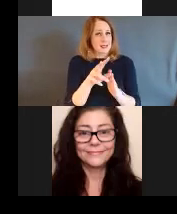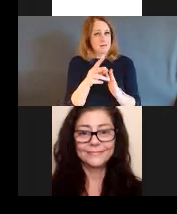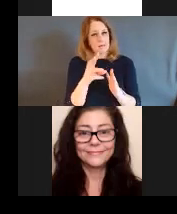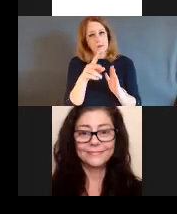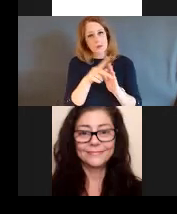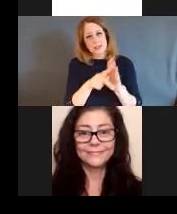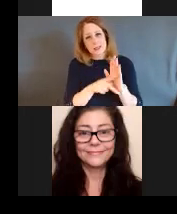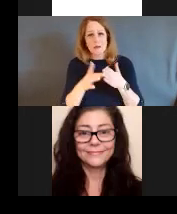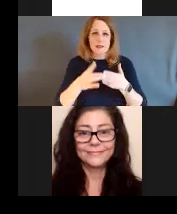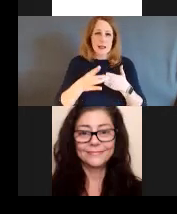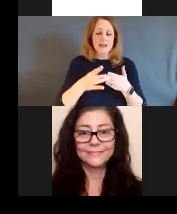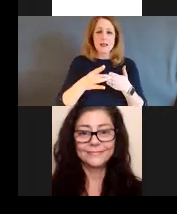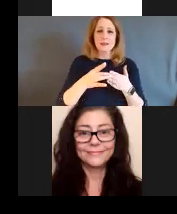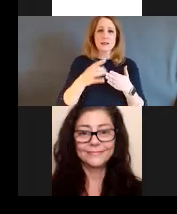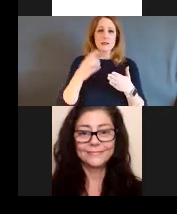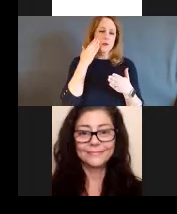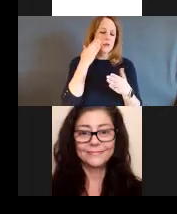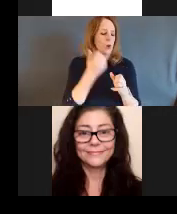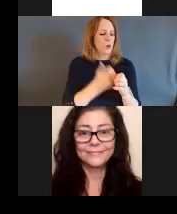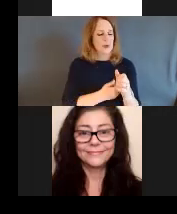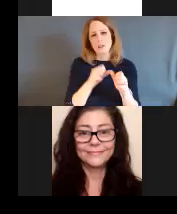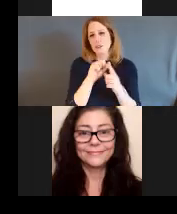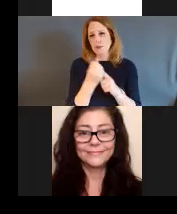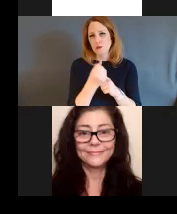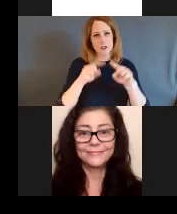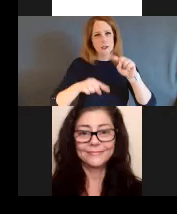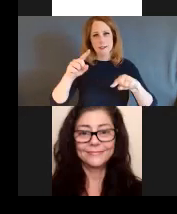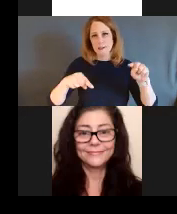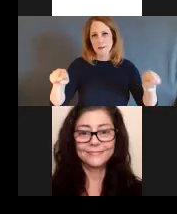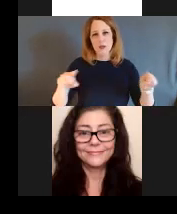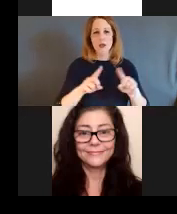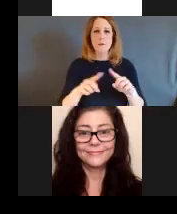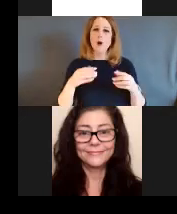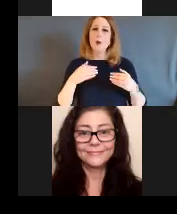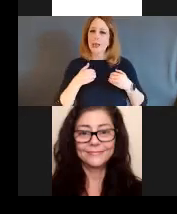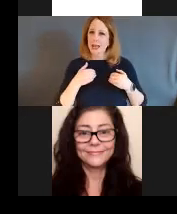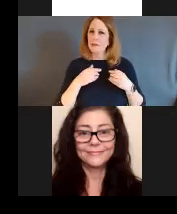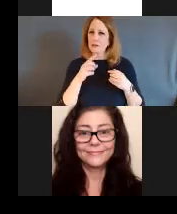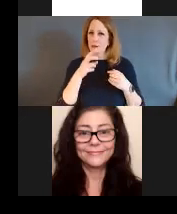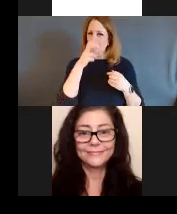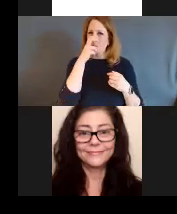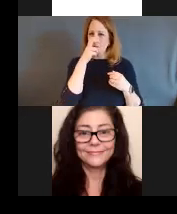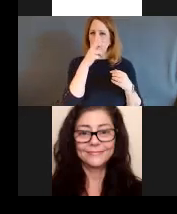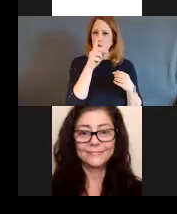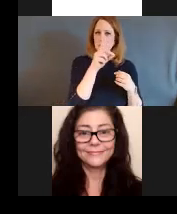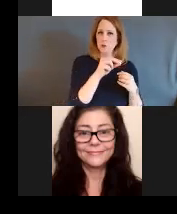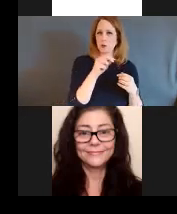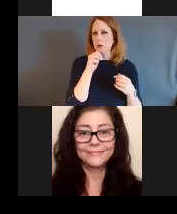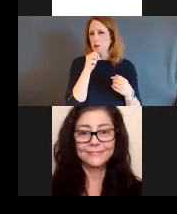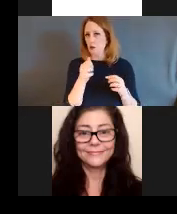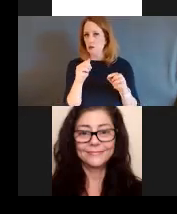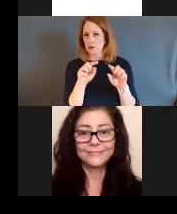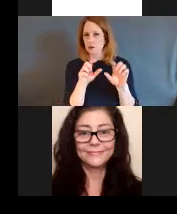because we know every situation is different, we do have some pretty hard do's and don'ts when it comes to crisis